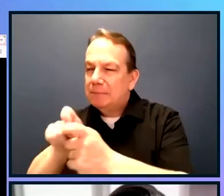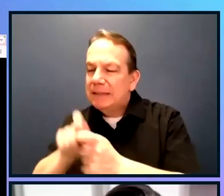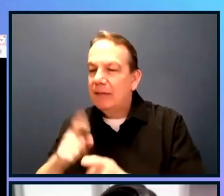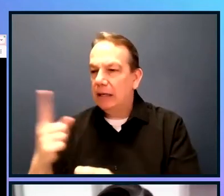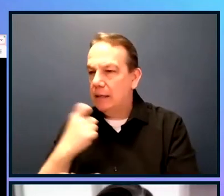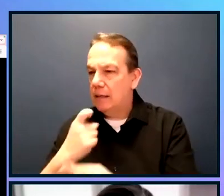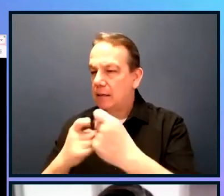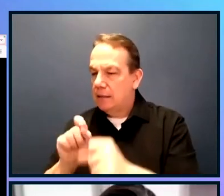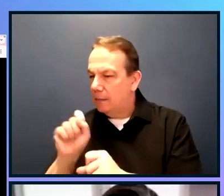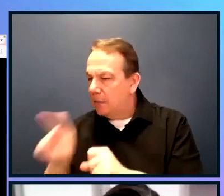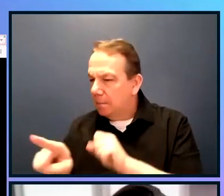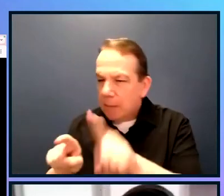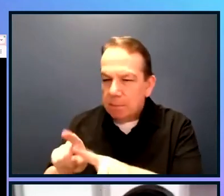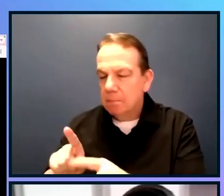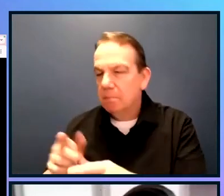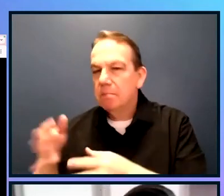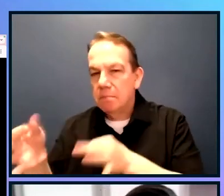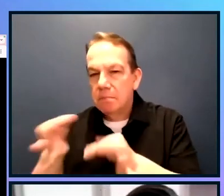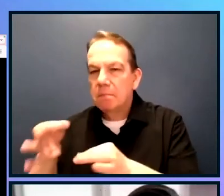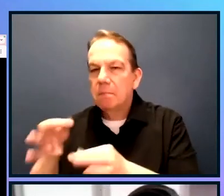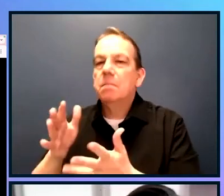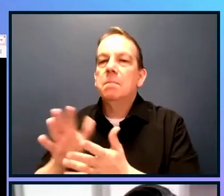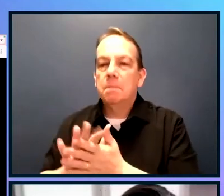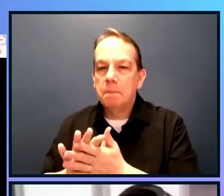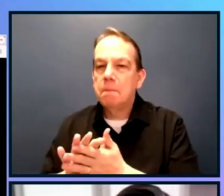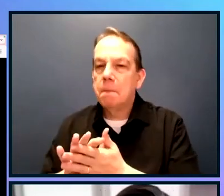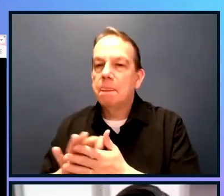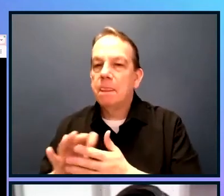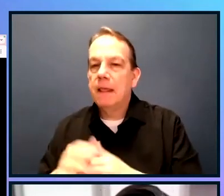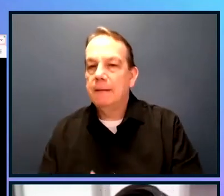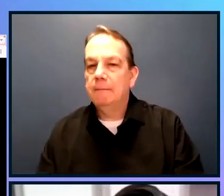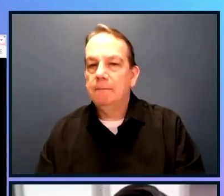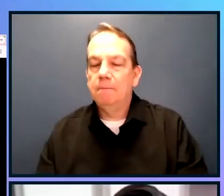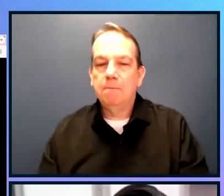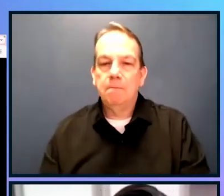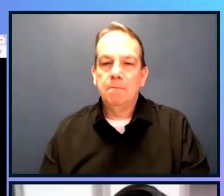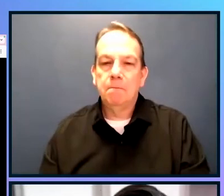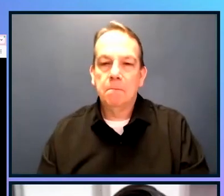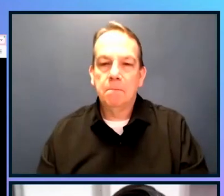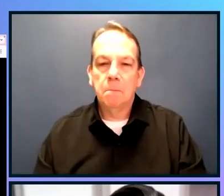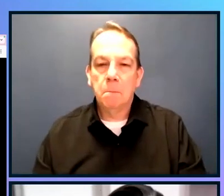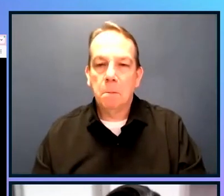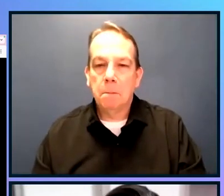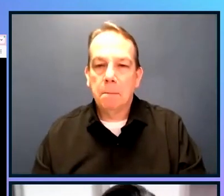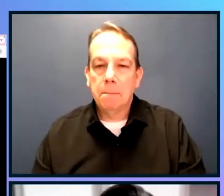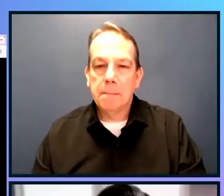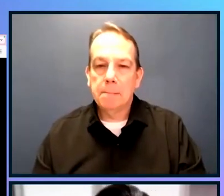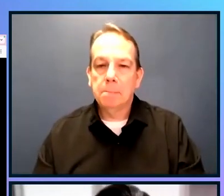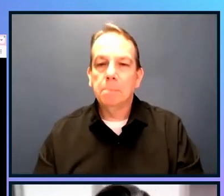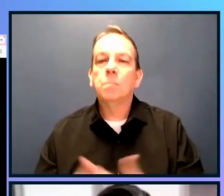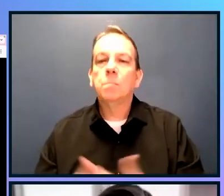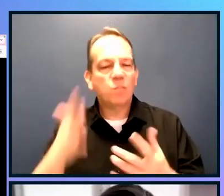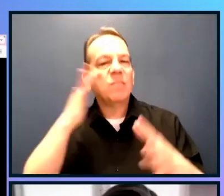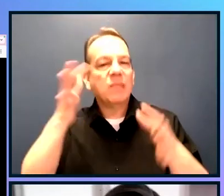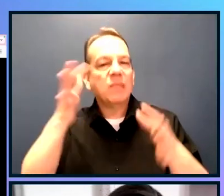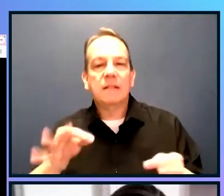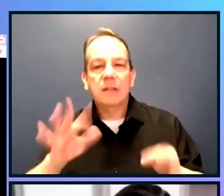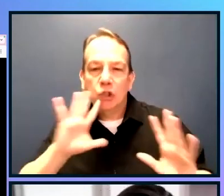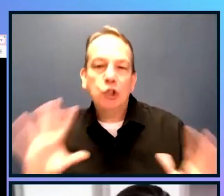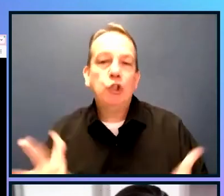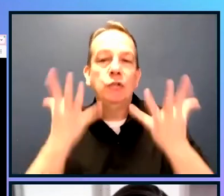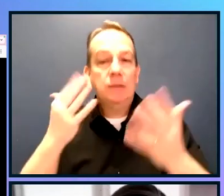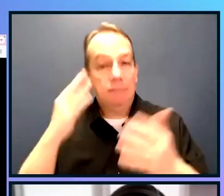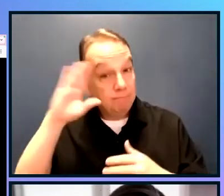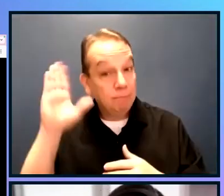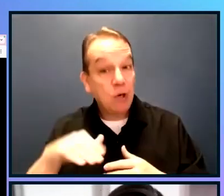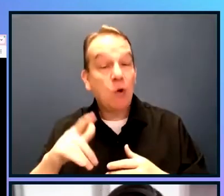technology as it relates to that team's workflow and use cases. It's definitely encouraging to know that there's